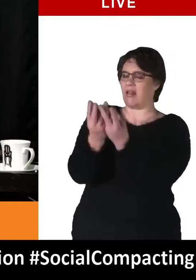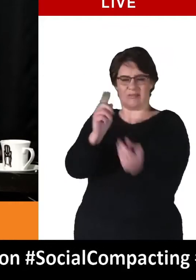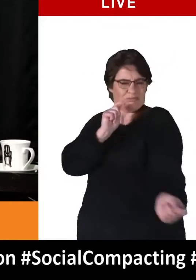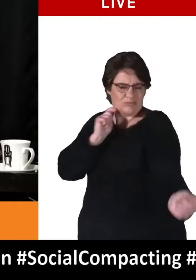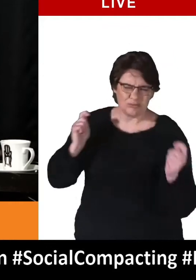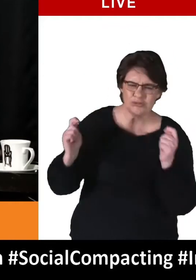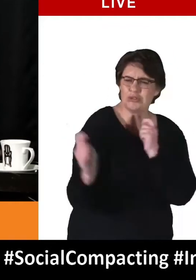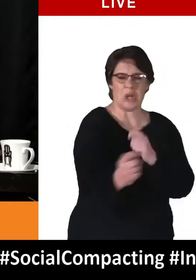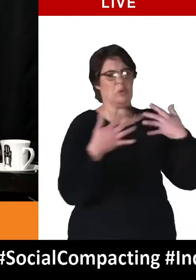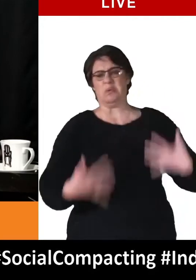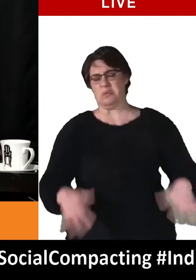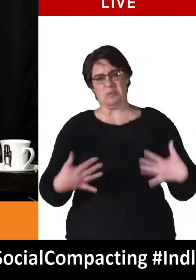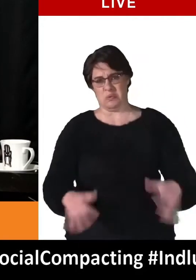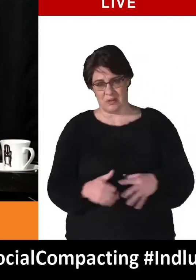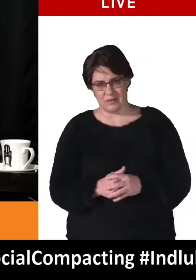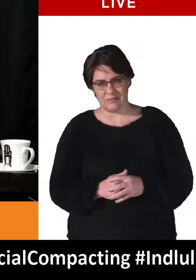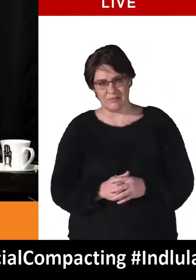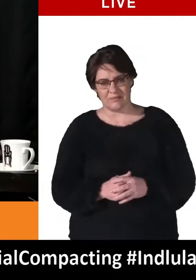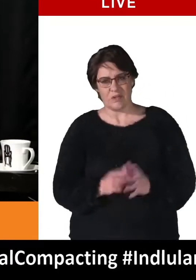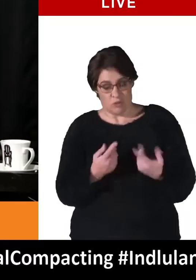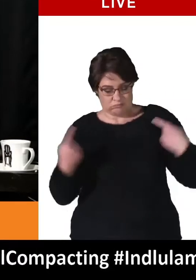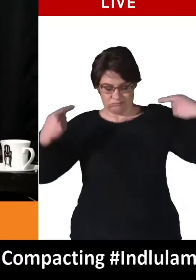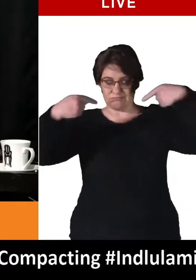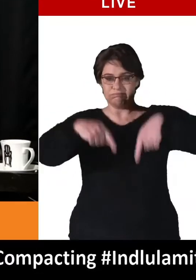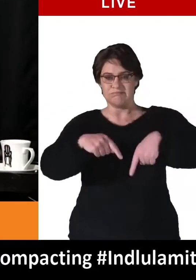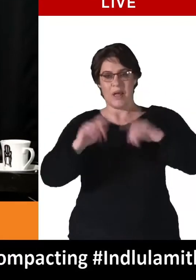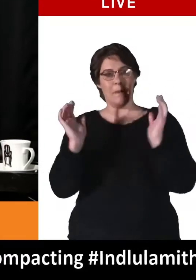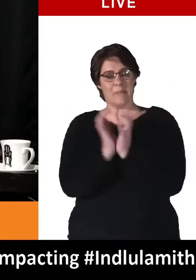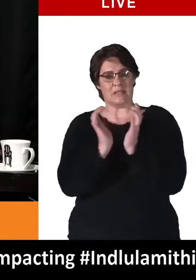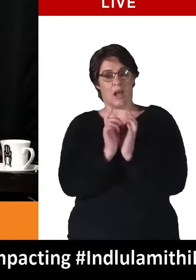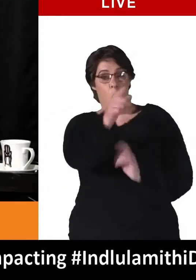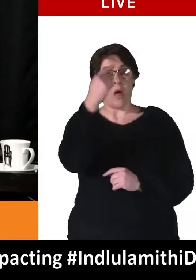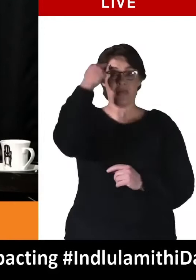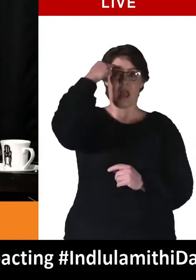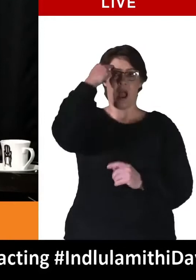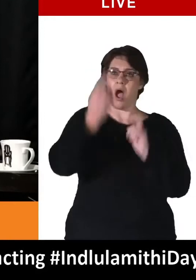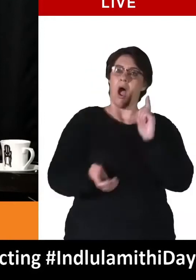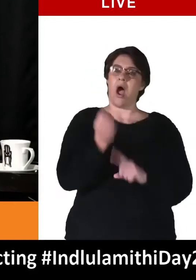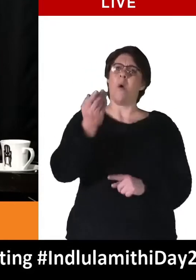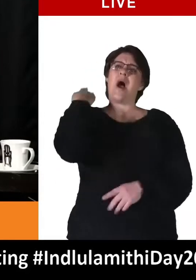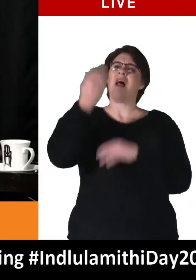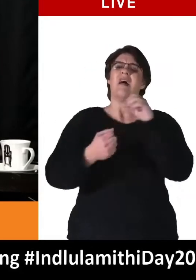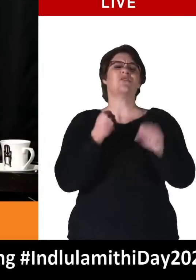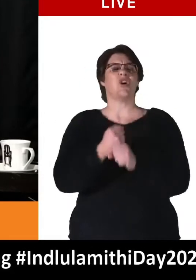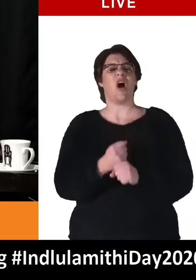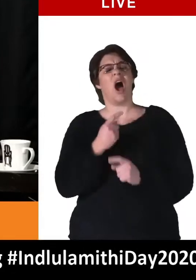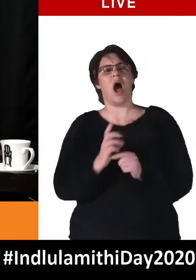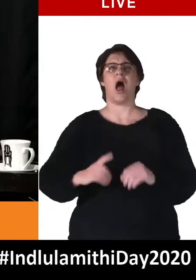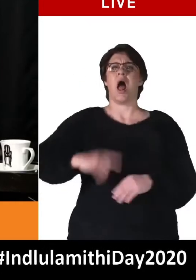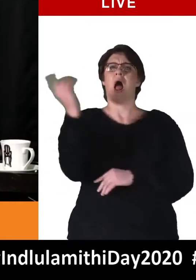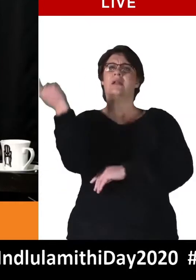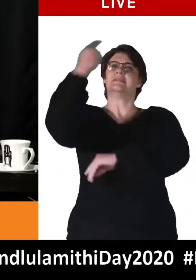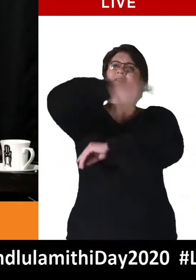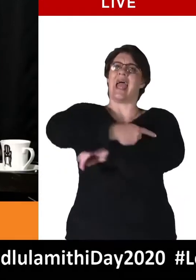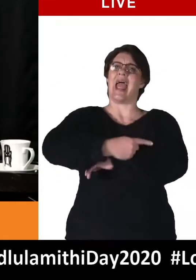changed dramatically. So as we meet today, no one would have imagined a year ago that Indulamithi Day